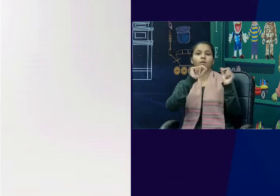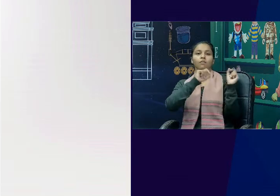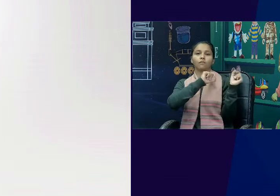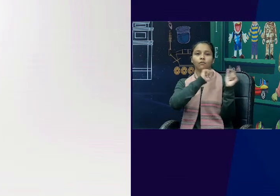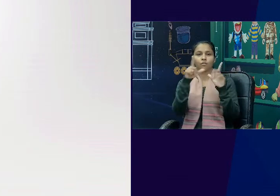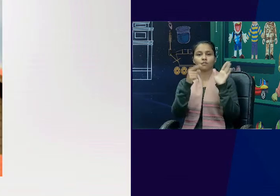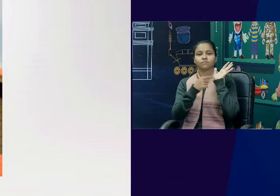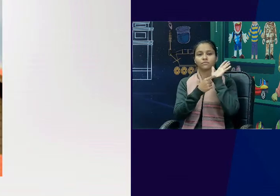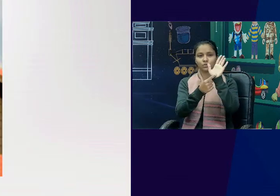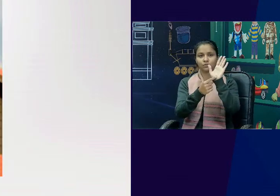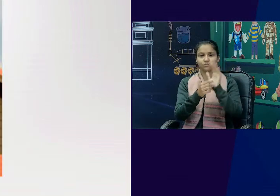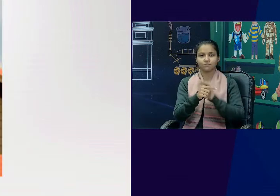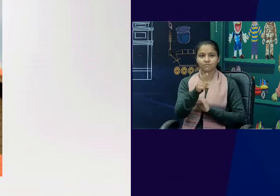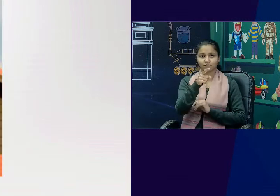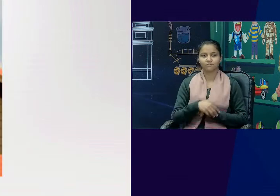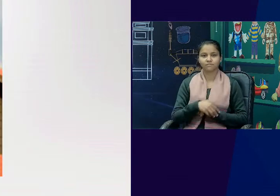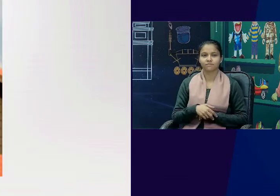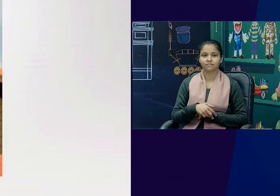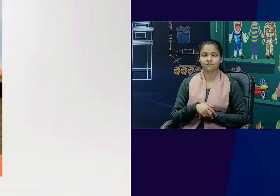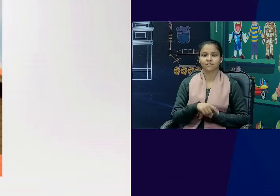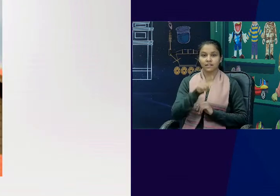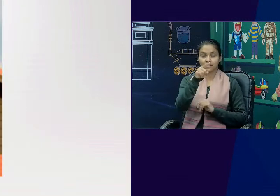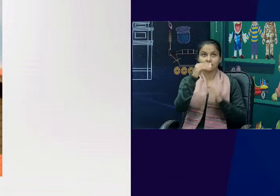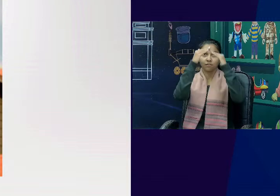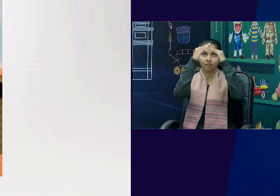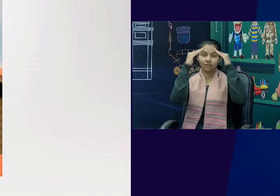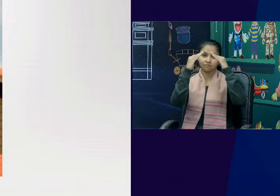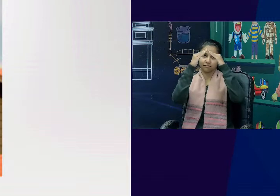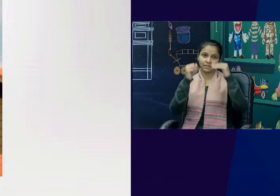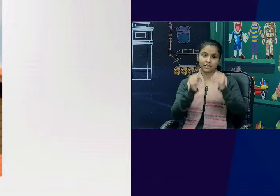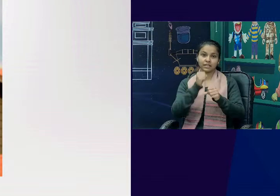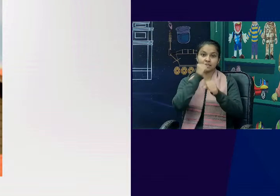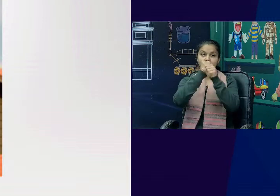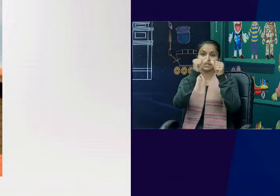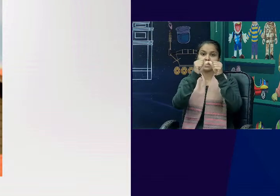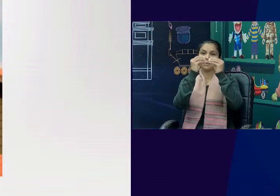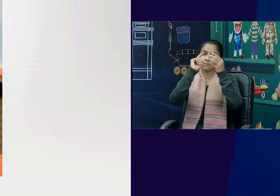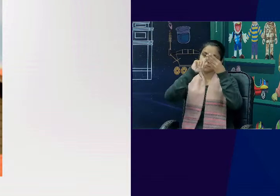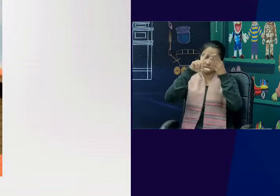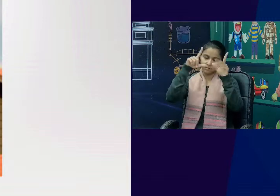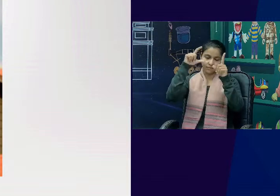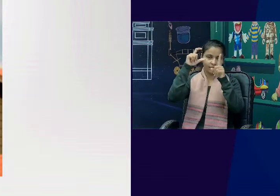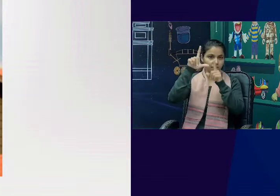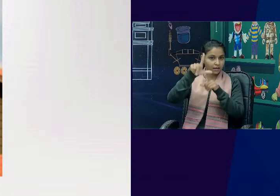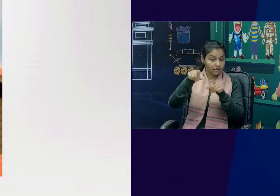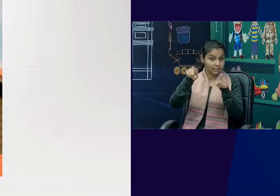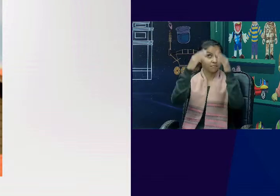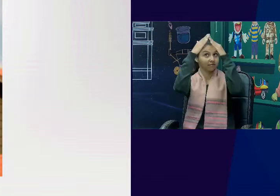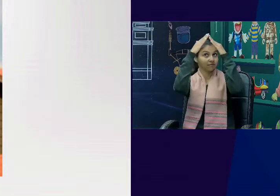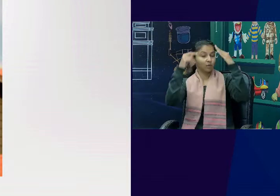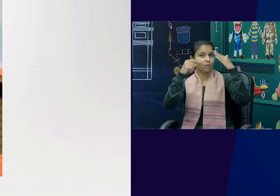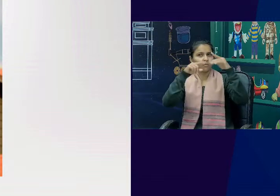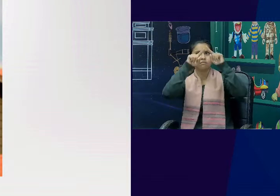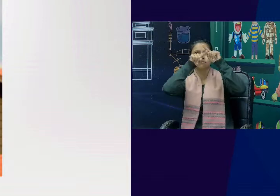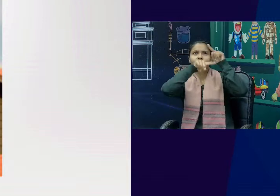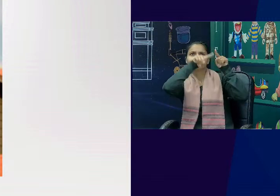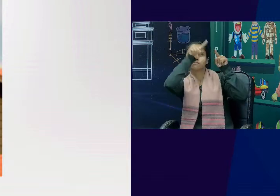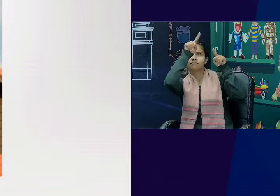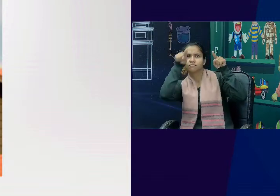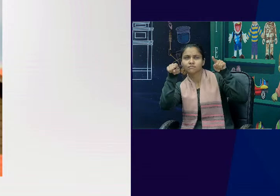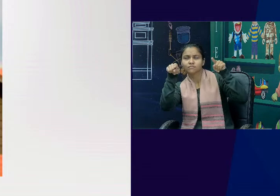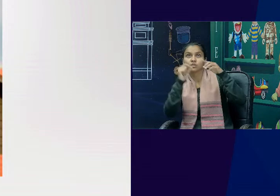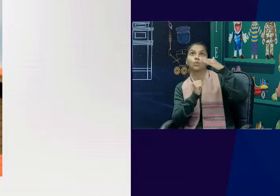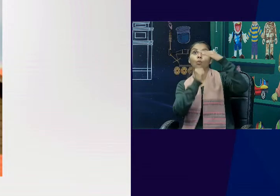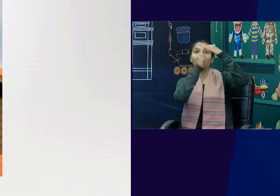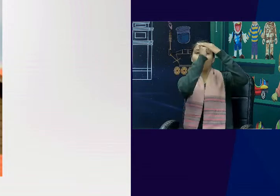Okay. This is what is known as a gable. It is a triangular structure wherein we can see on the top of